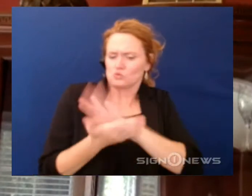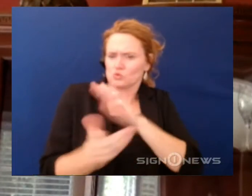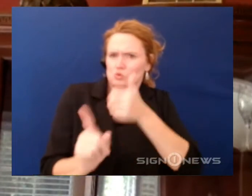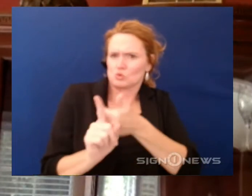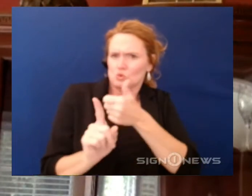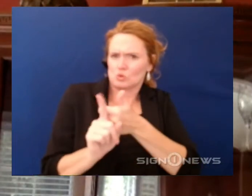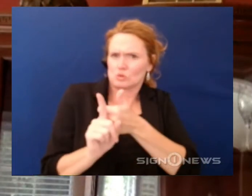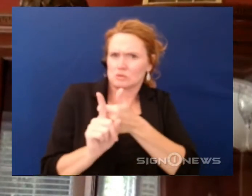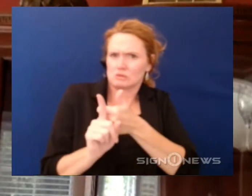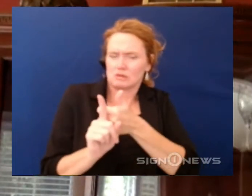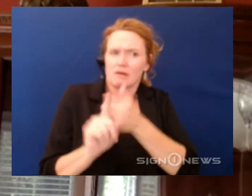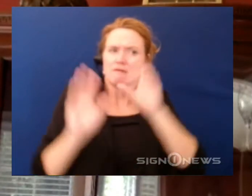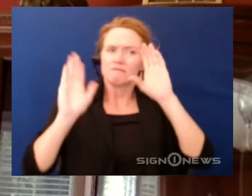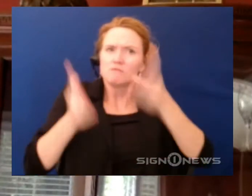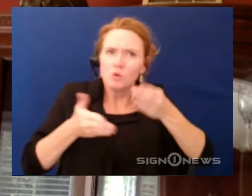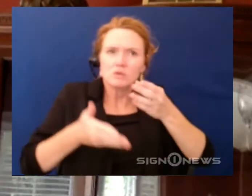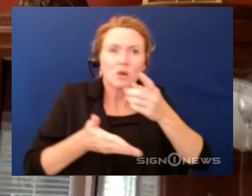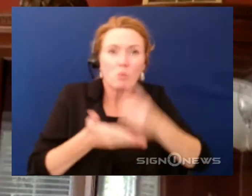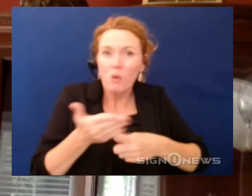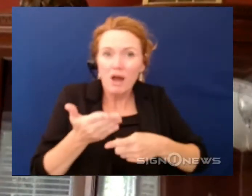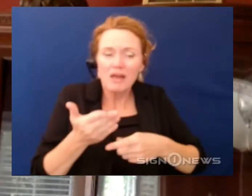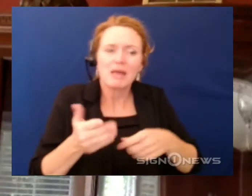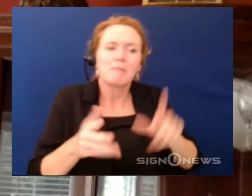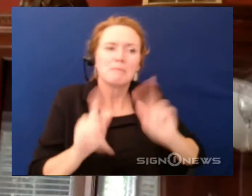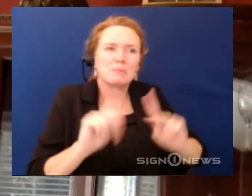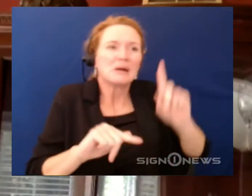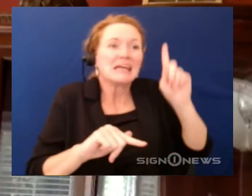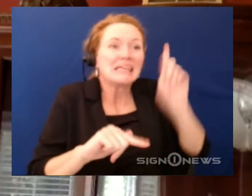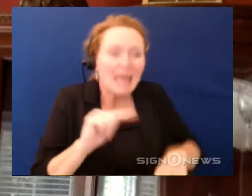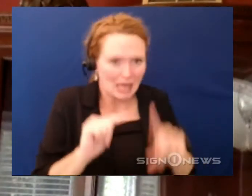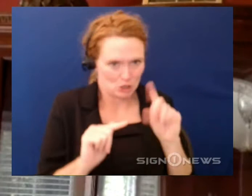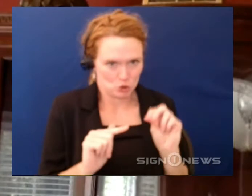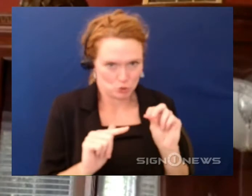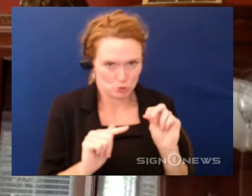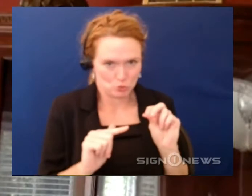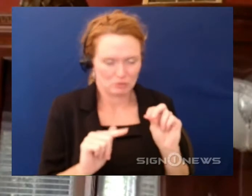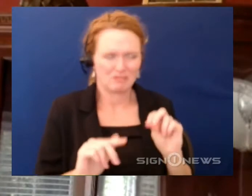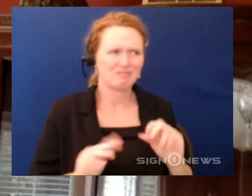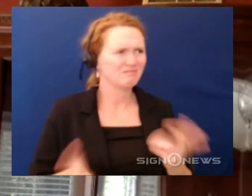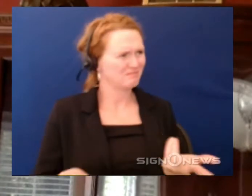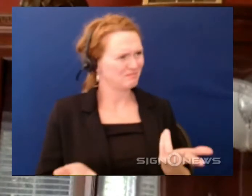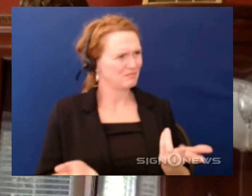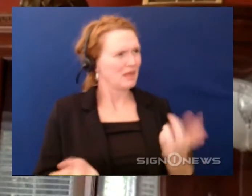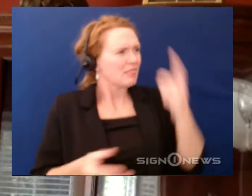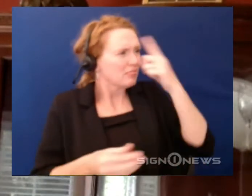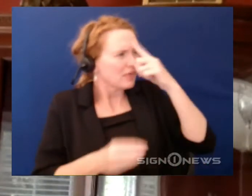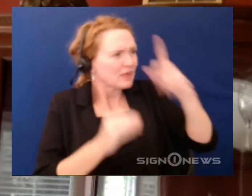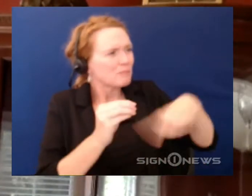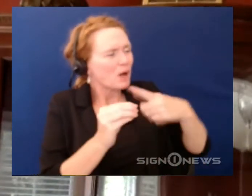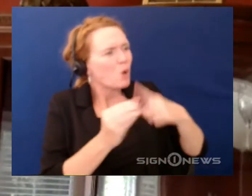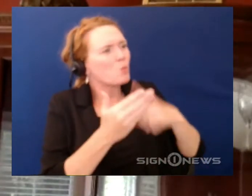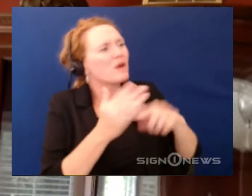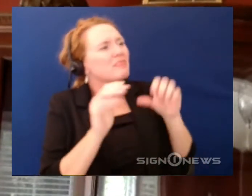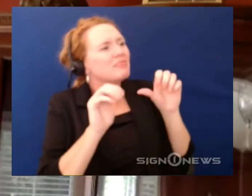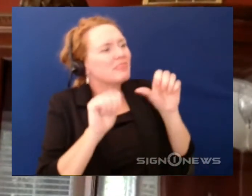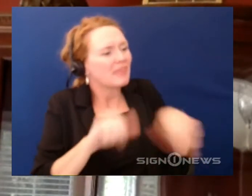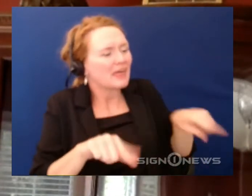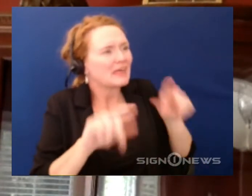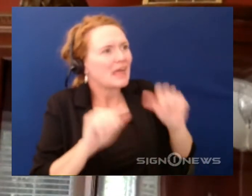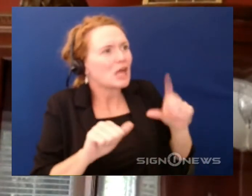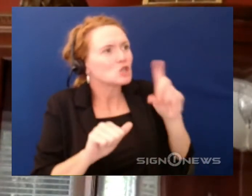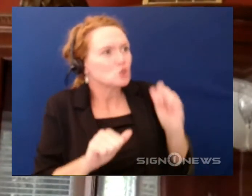our people with disabilities cannot do. And they don't focus on what our people with disabilities can do. And so what they miss is all the